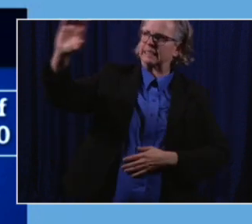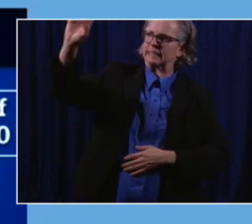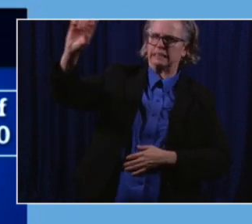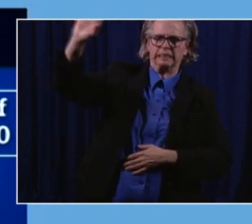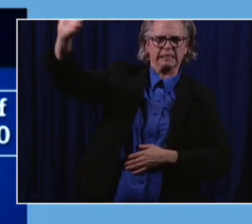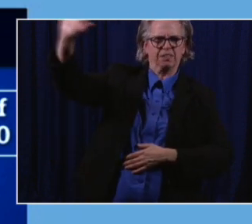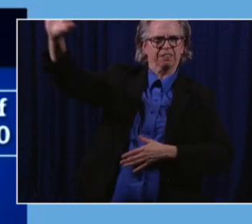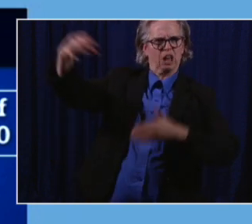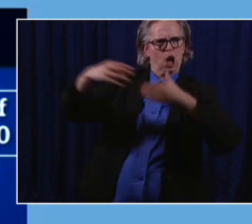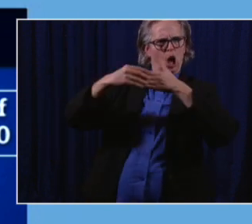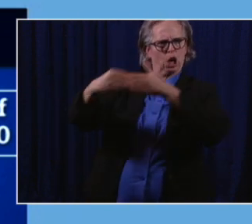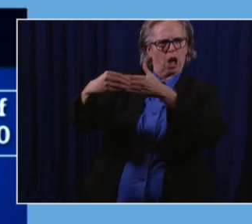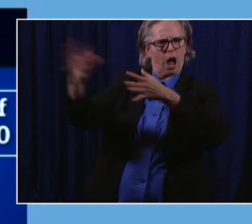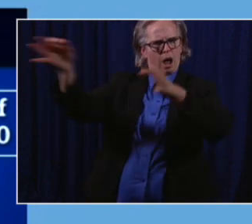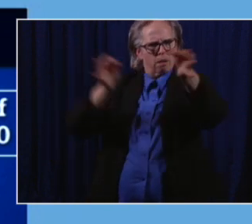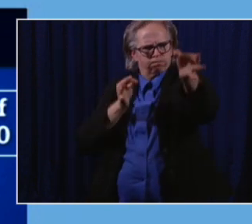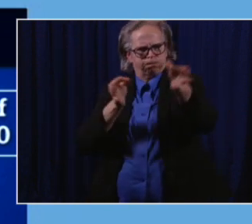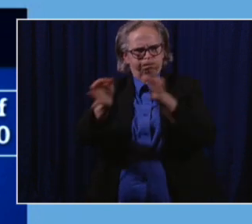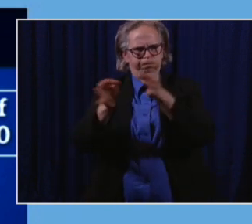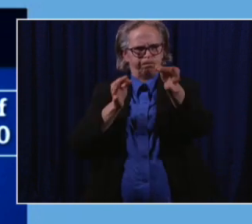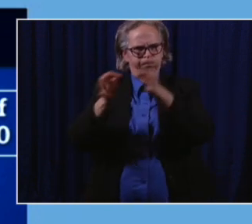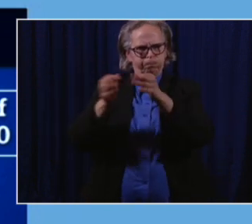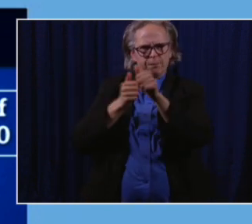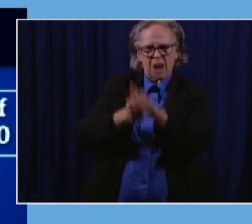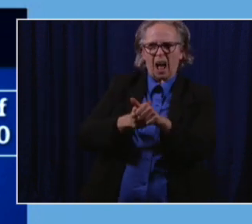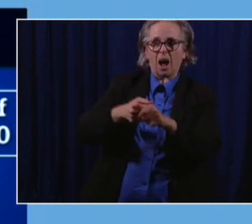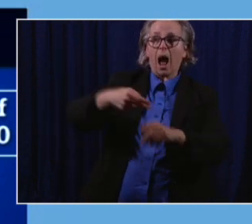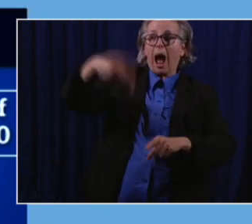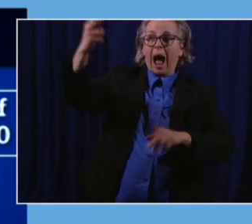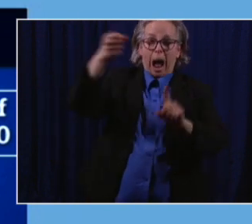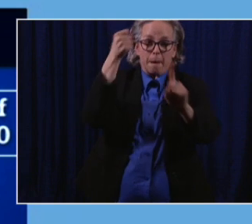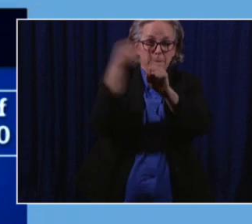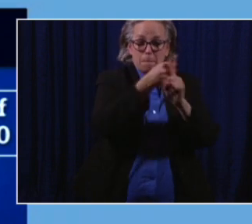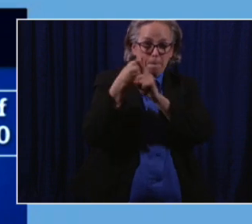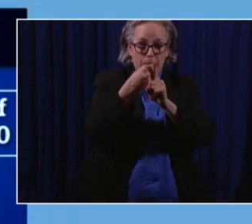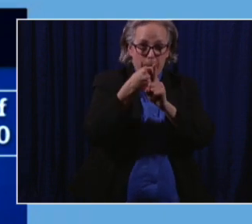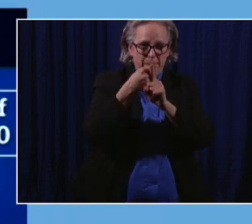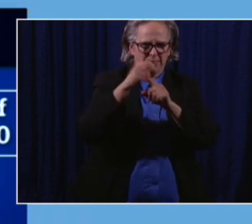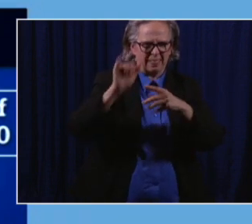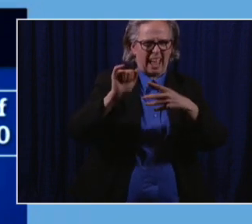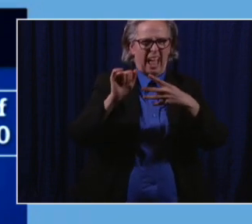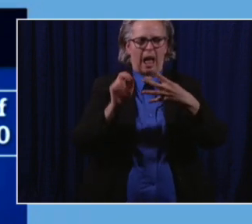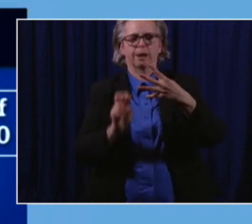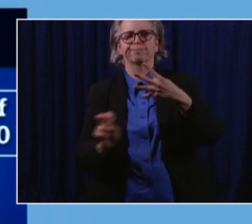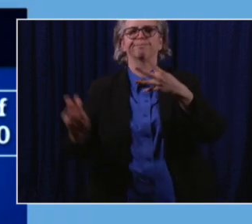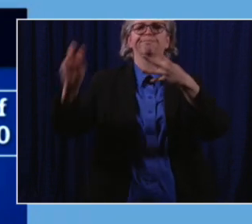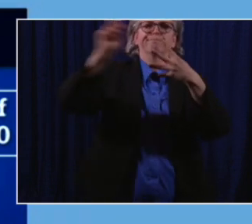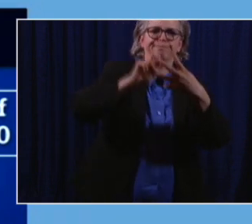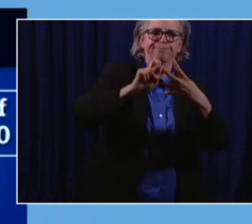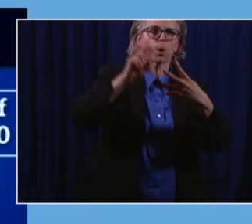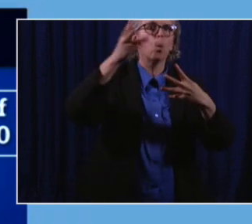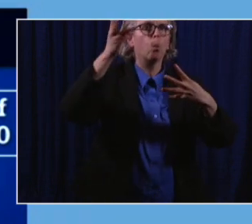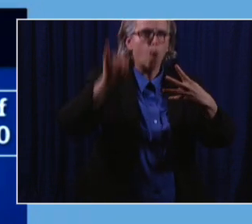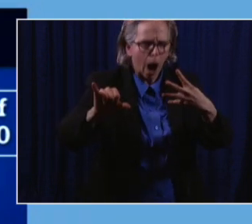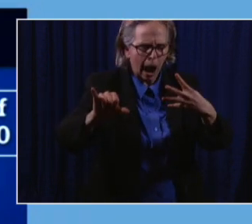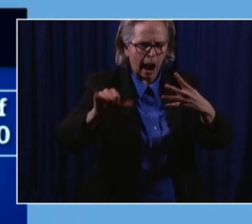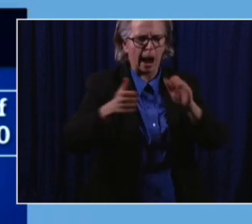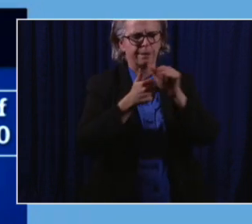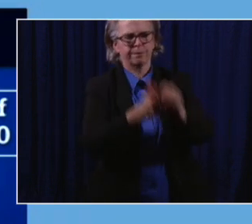color there are counties that have a high incidence of the virus.